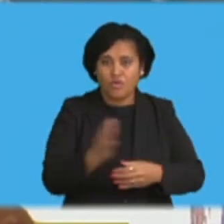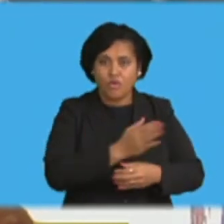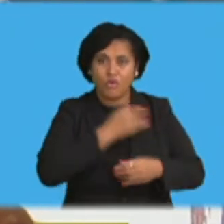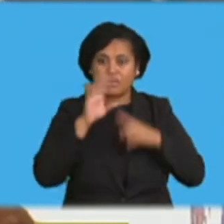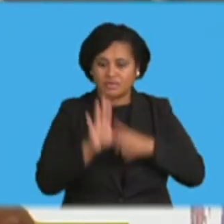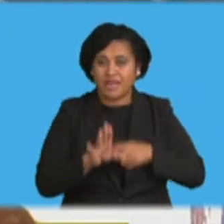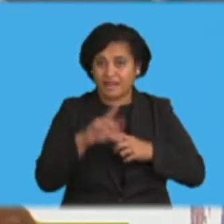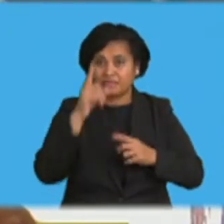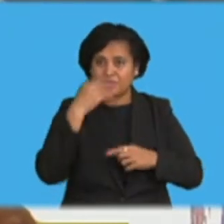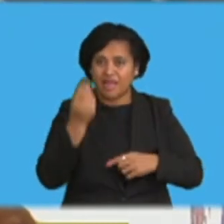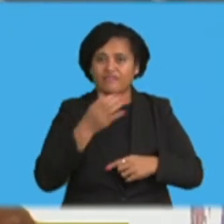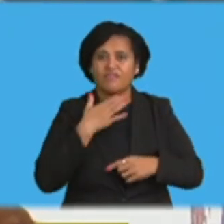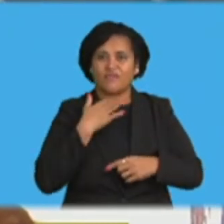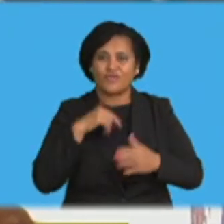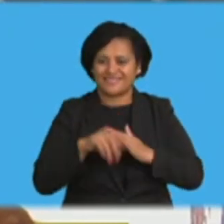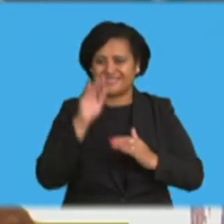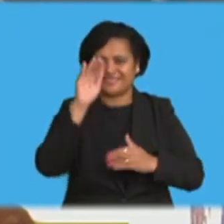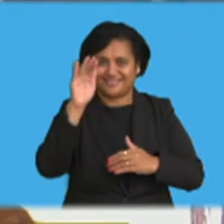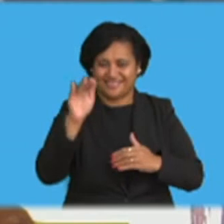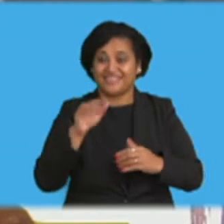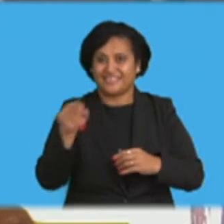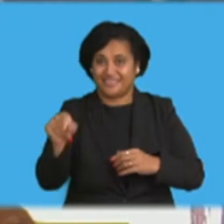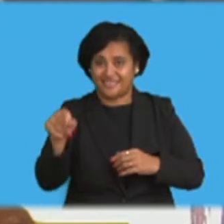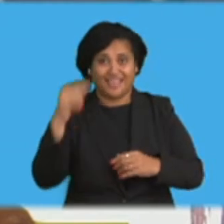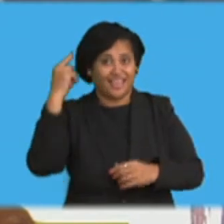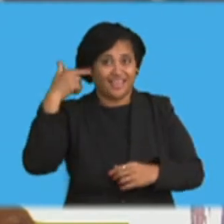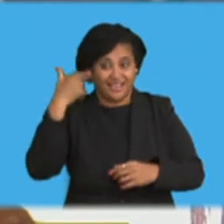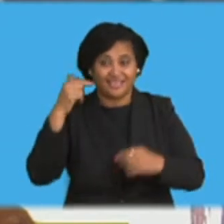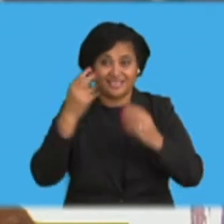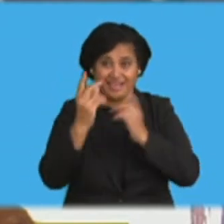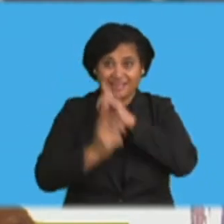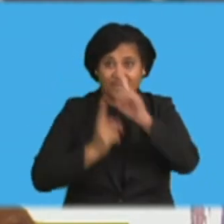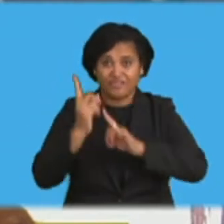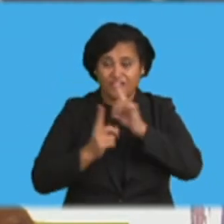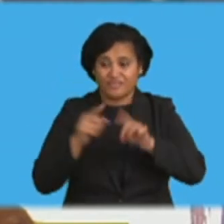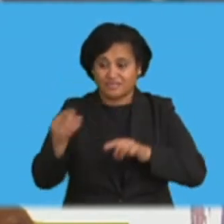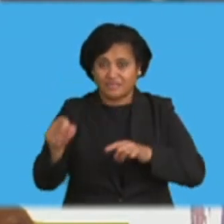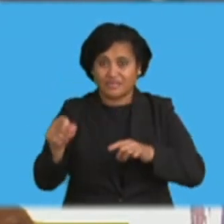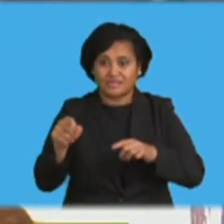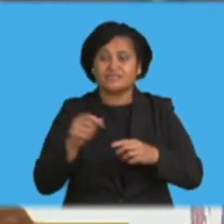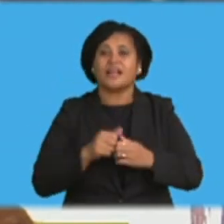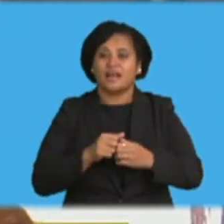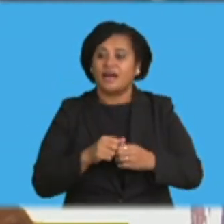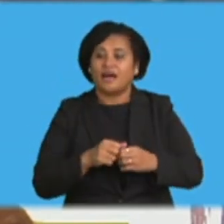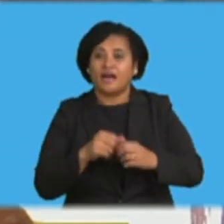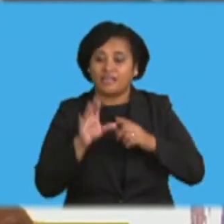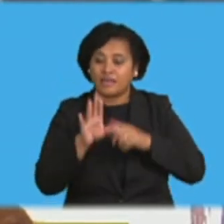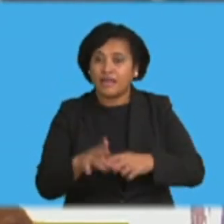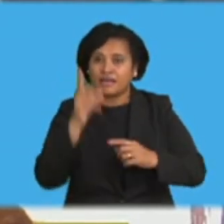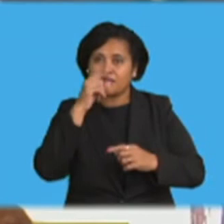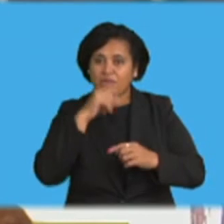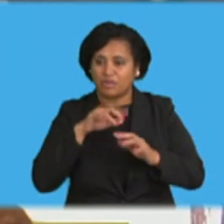future. The forum allowed young people to voice their concern as represented from the Pacific in